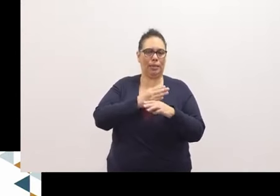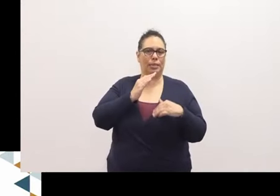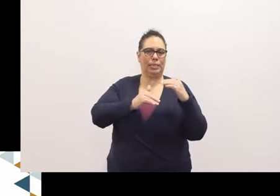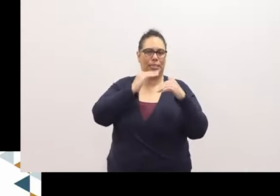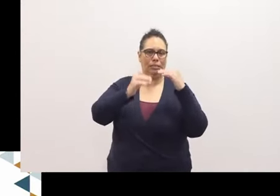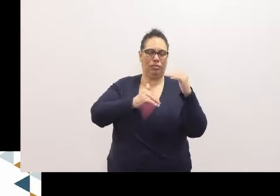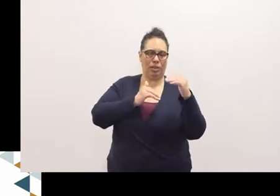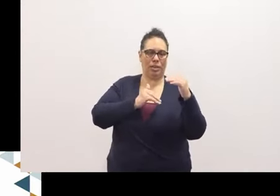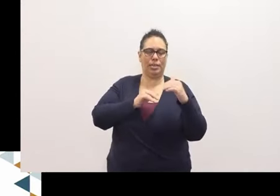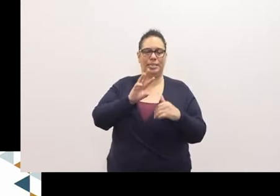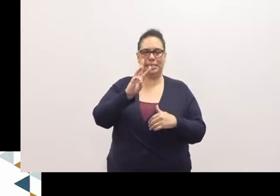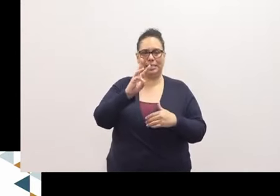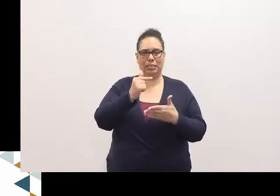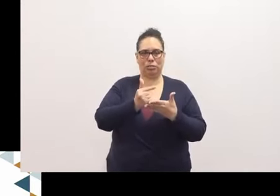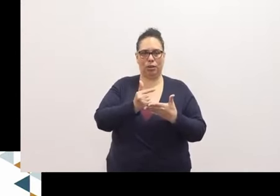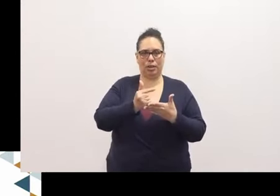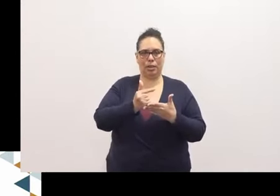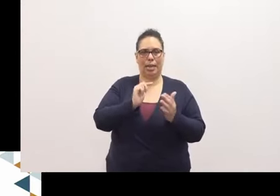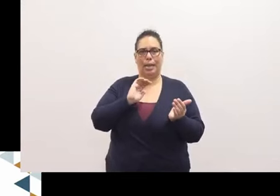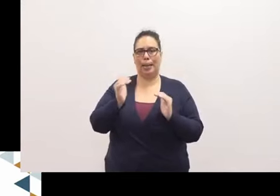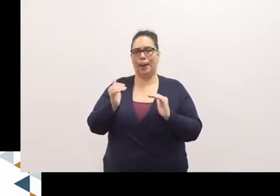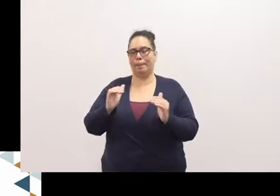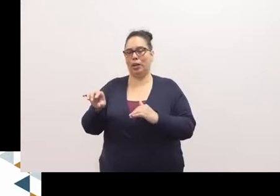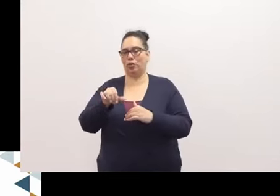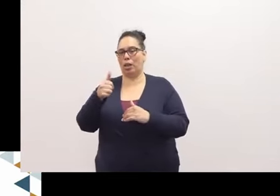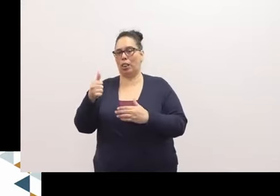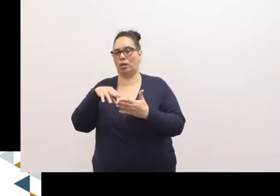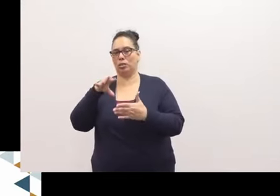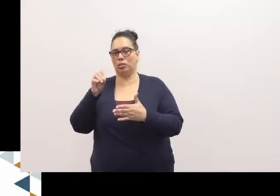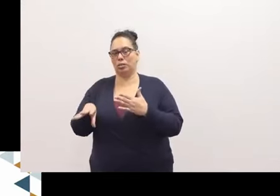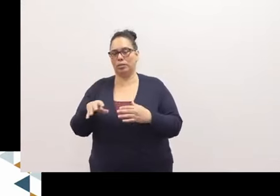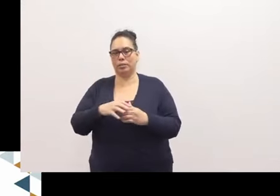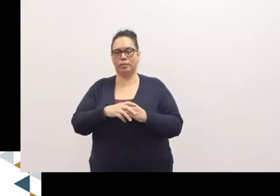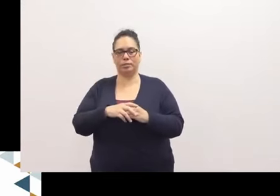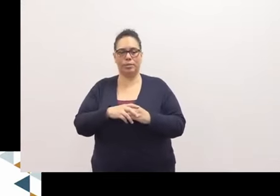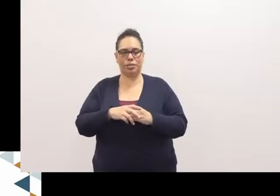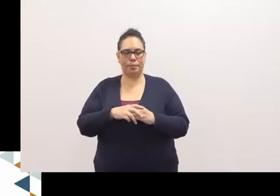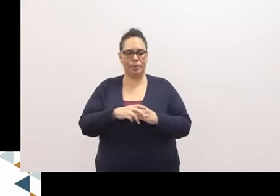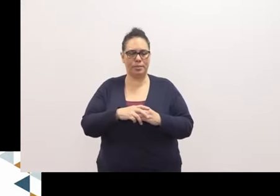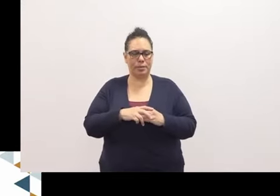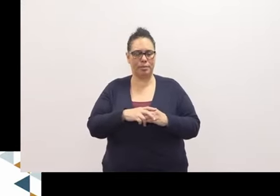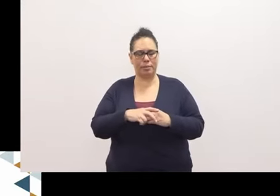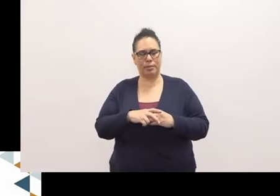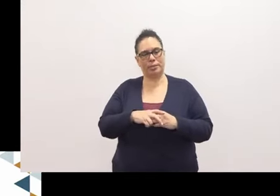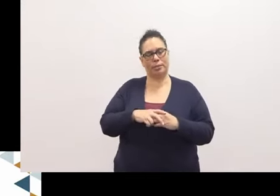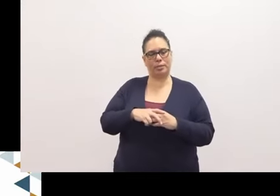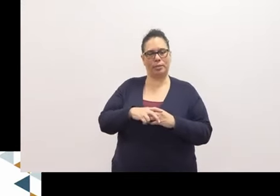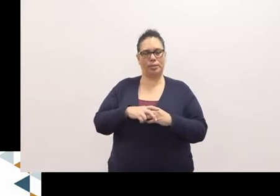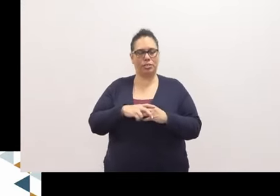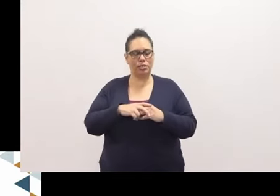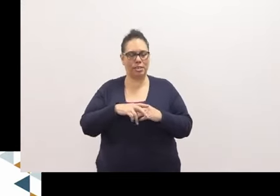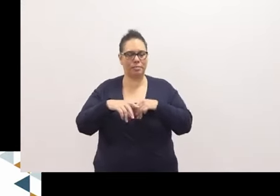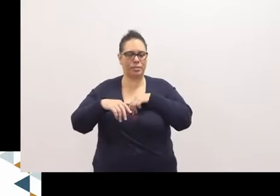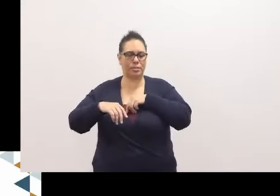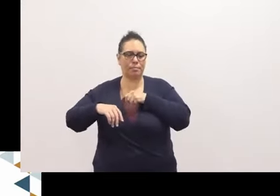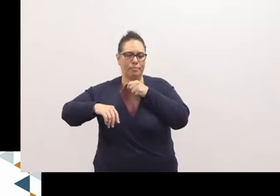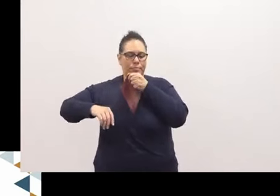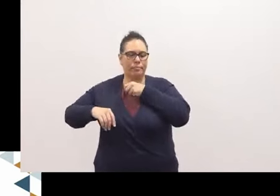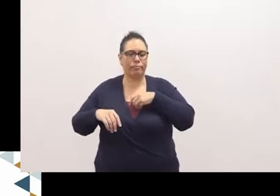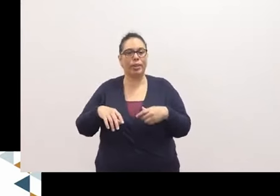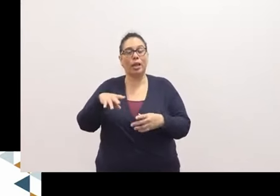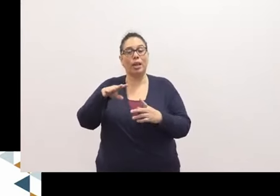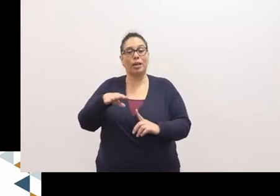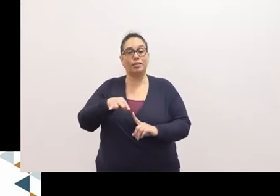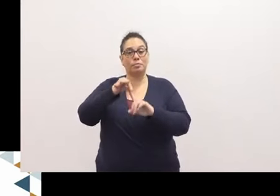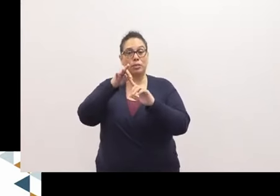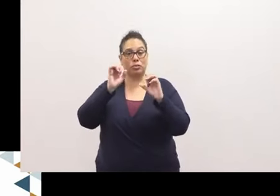accelerated math in sixth grade compared to all other students. An important note also is that our special education students that